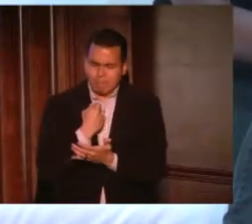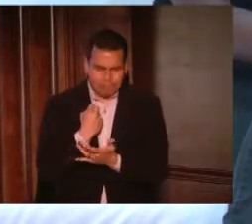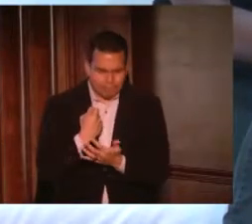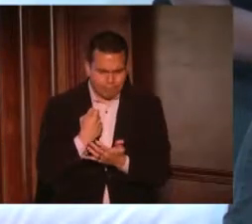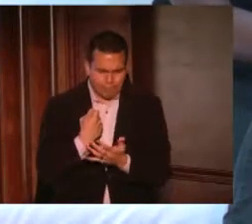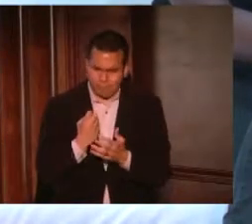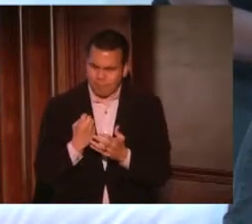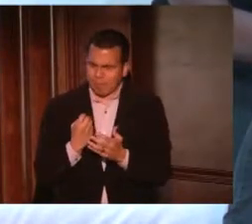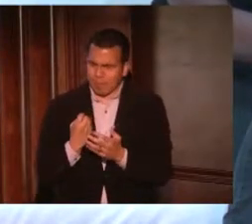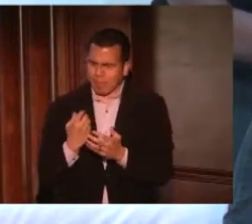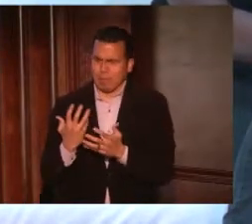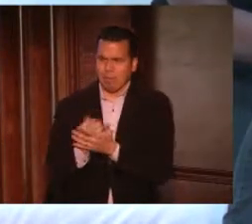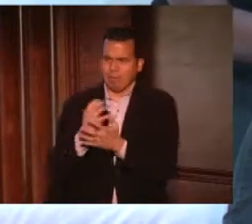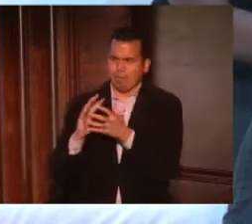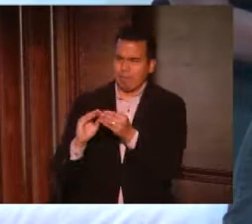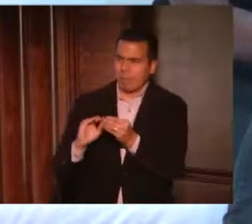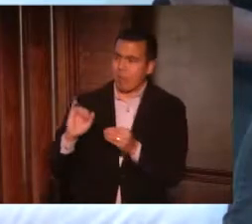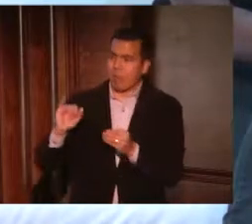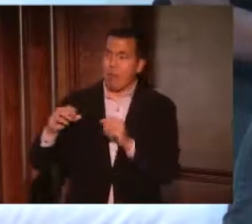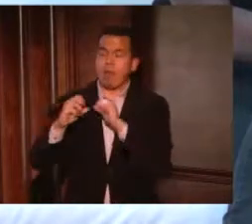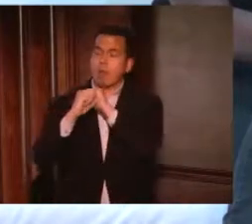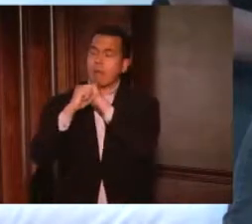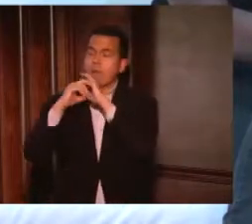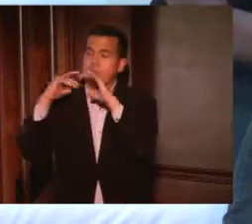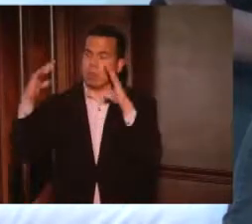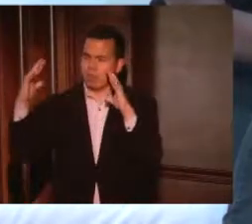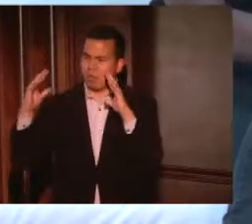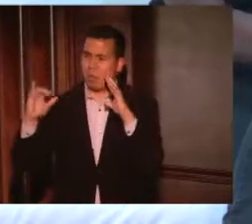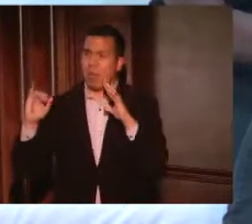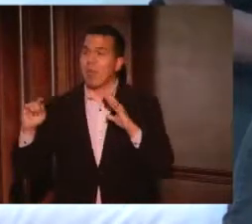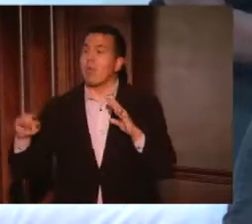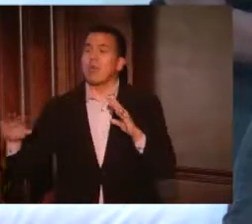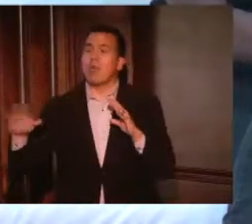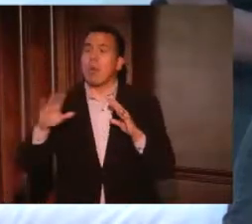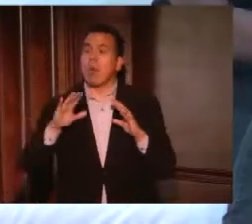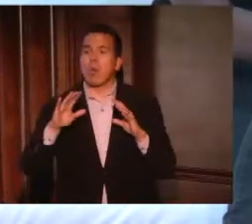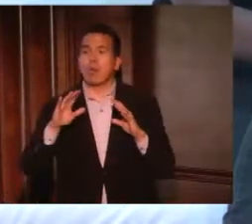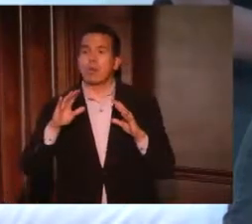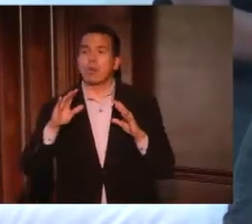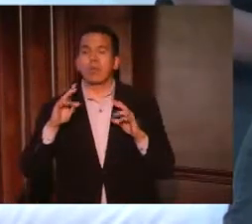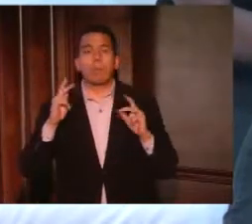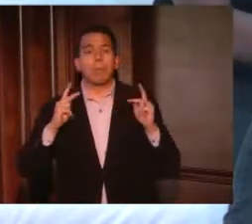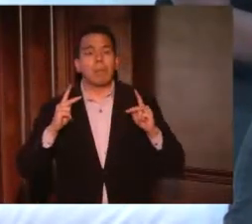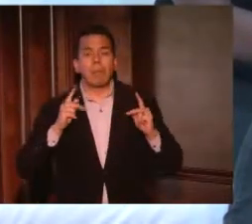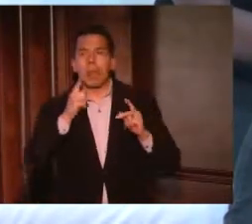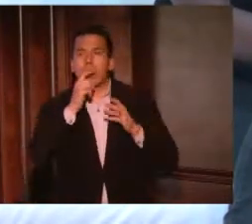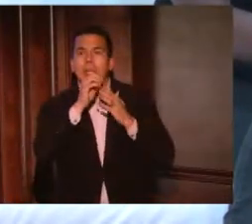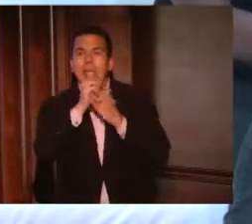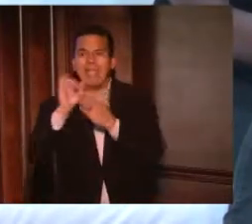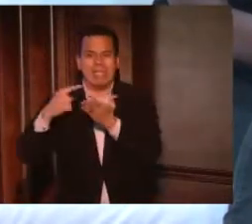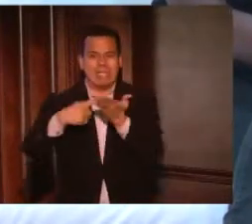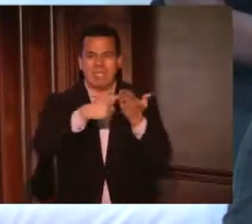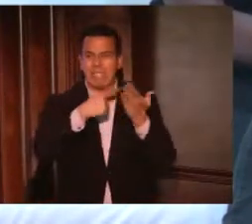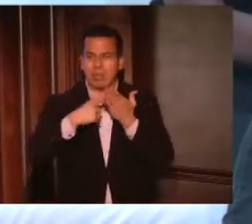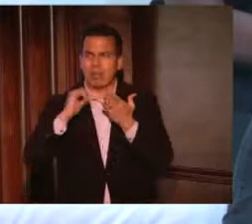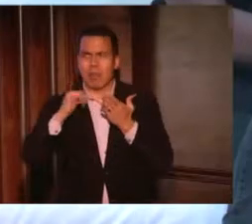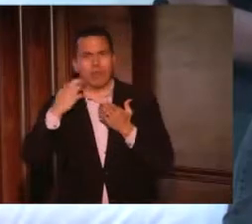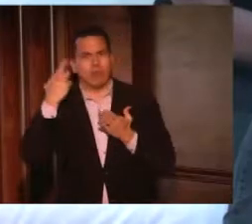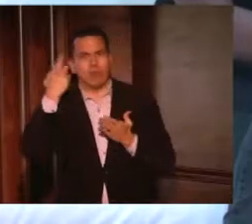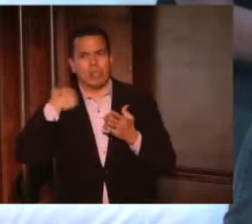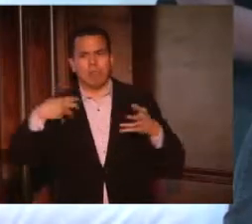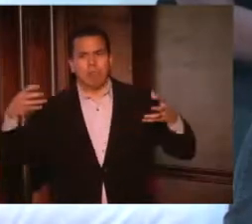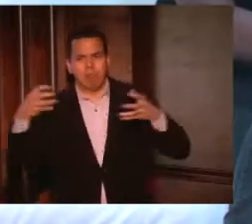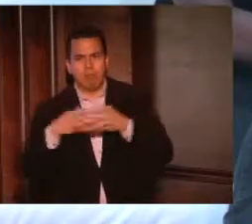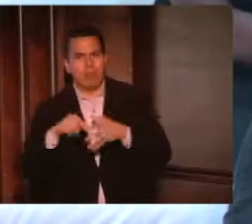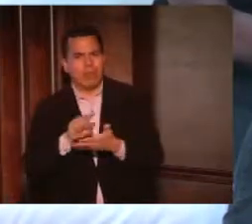say that vision of how do you get those voices together? This is why we're launching United for Global Mental Health this week. Mm-hmm.